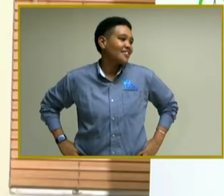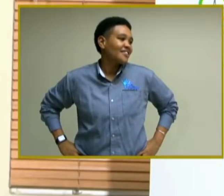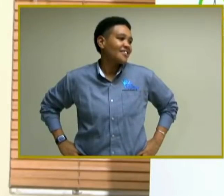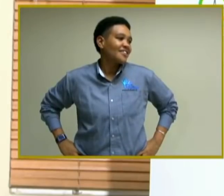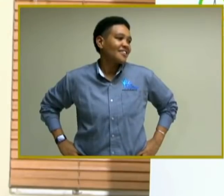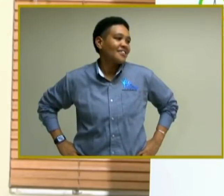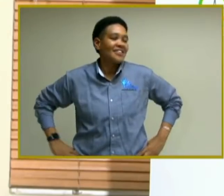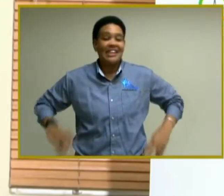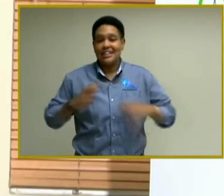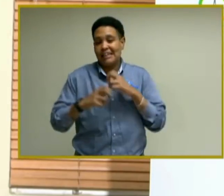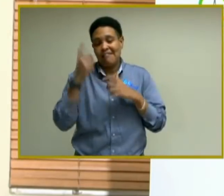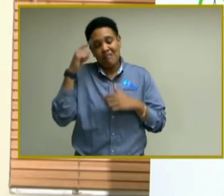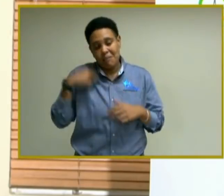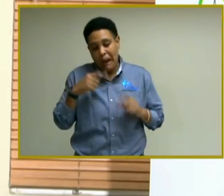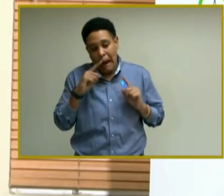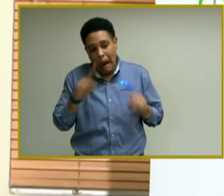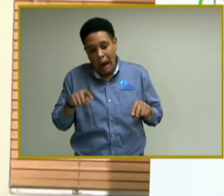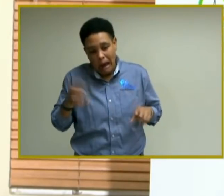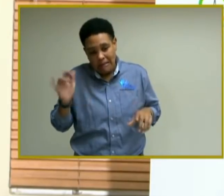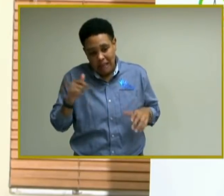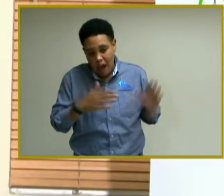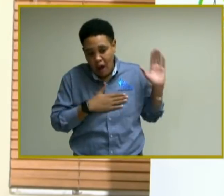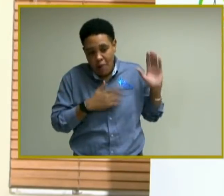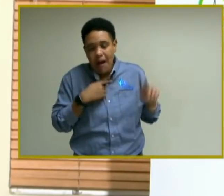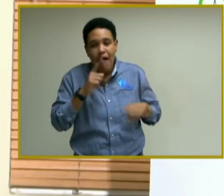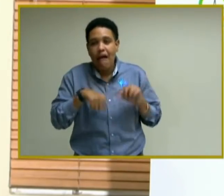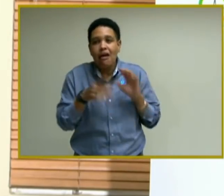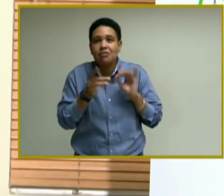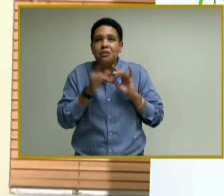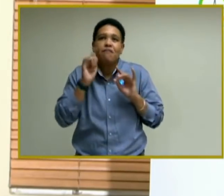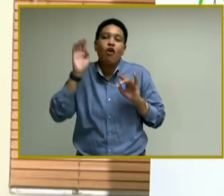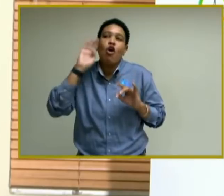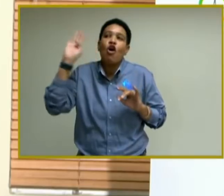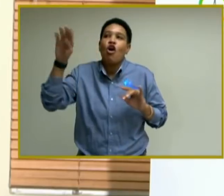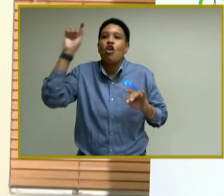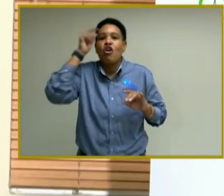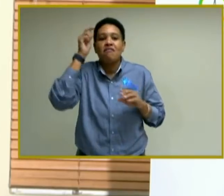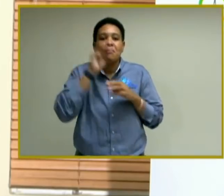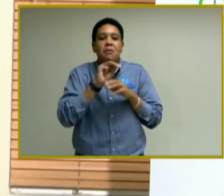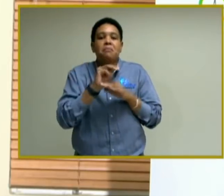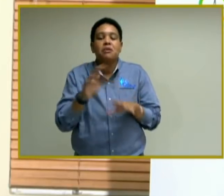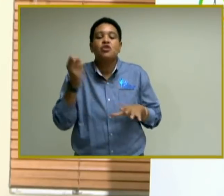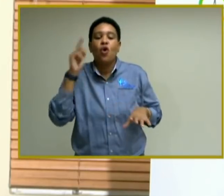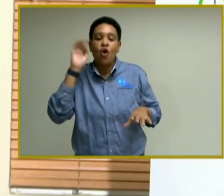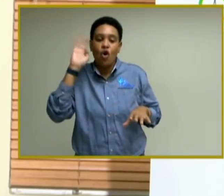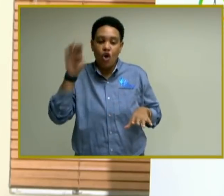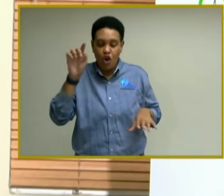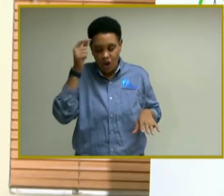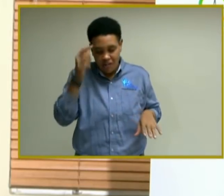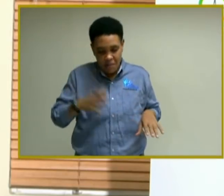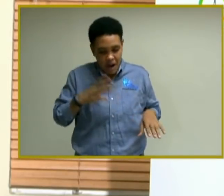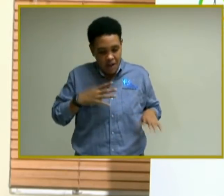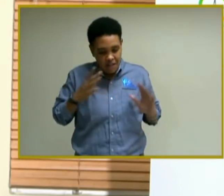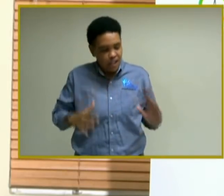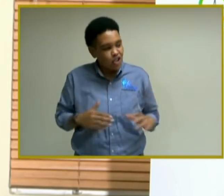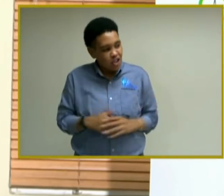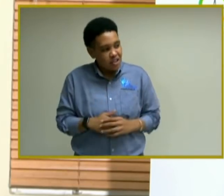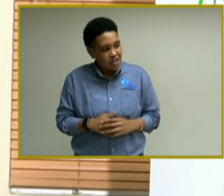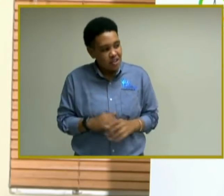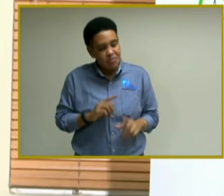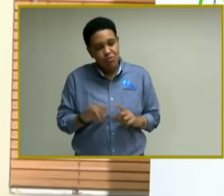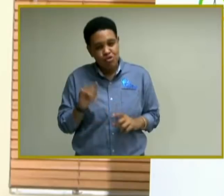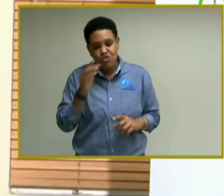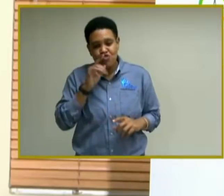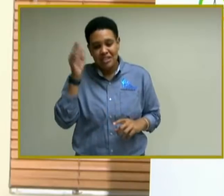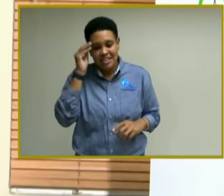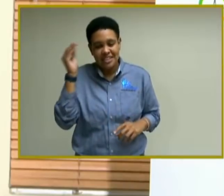commitment. Clearly, I can't speak for all government ministers or government officials. But just to